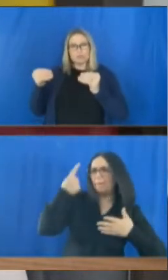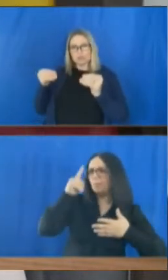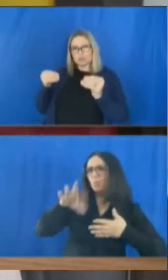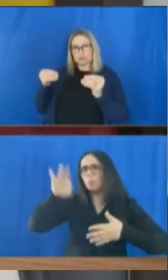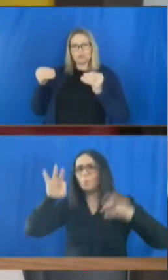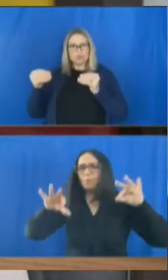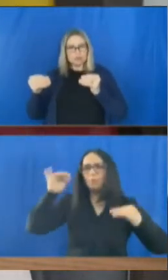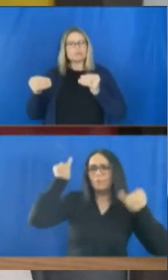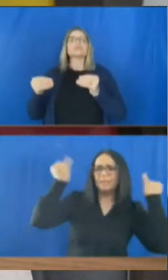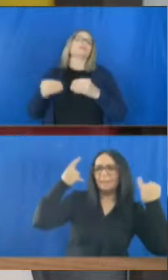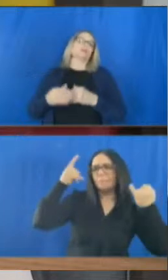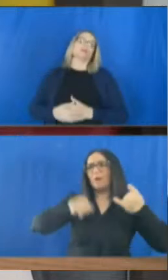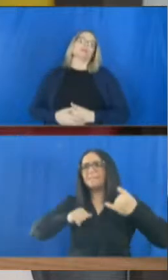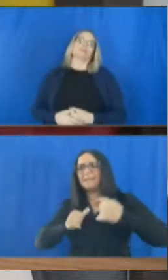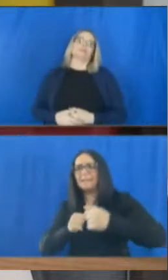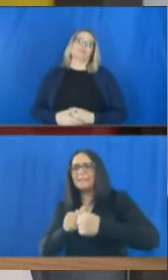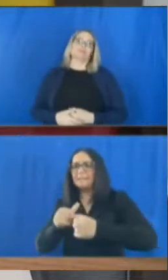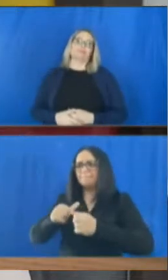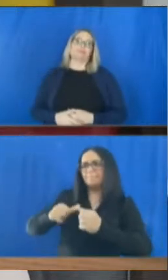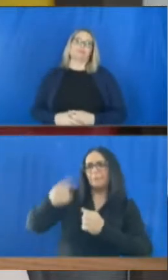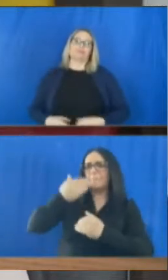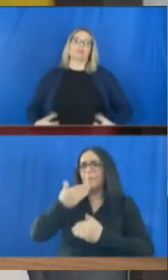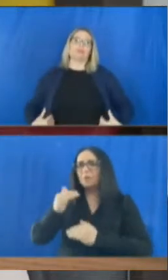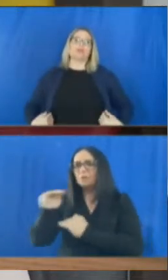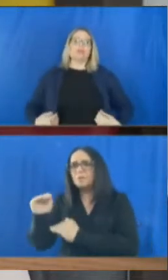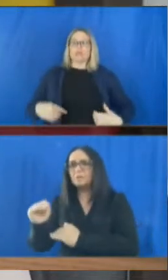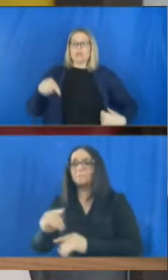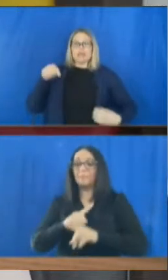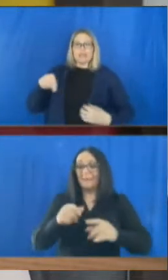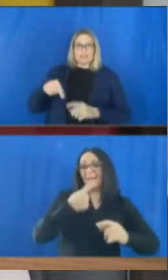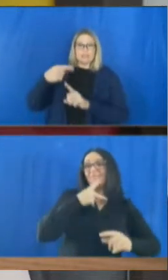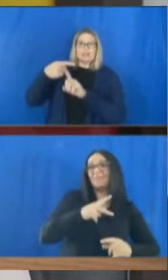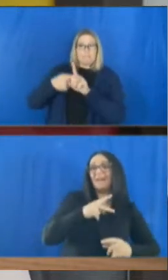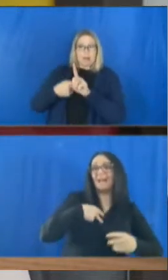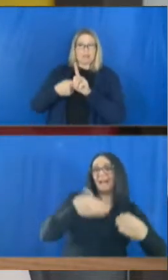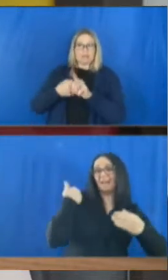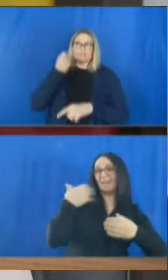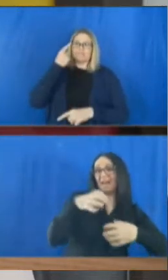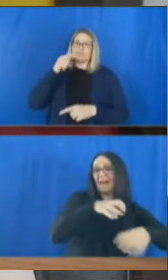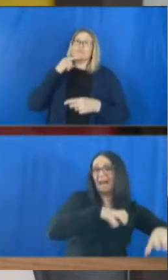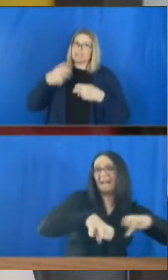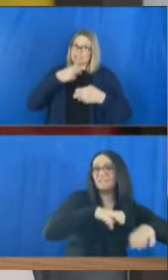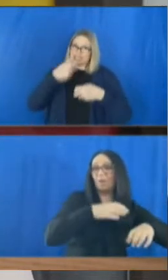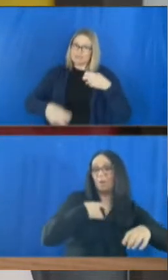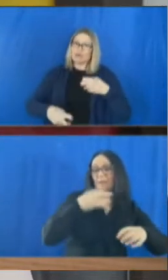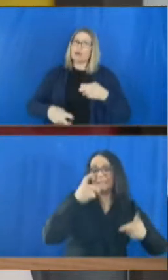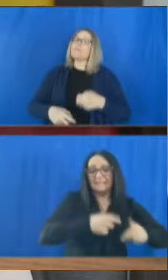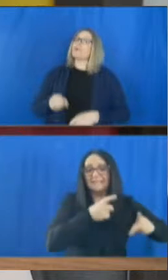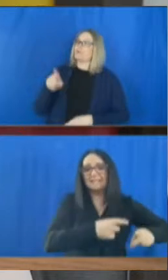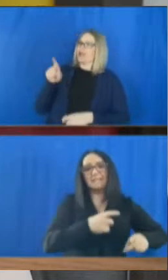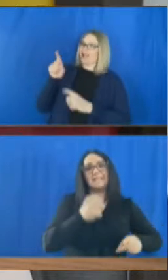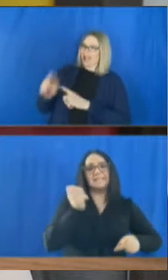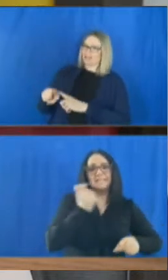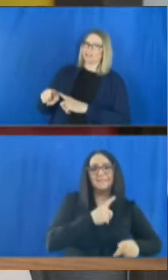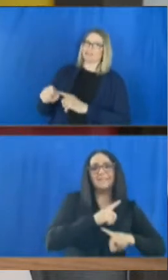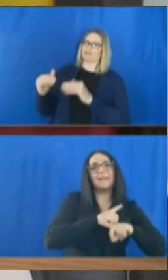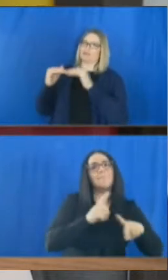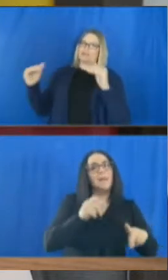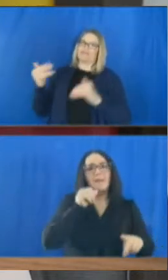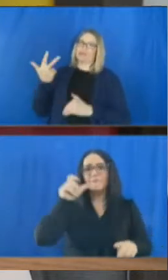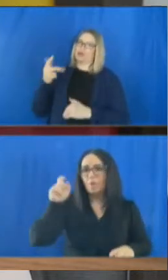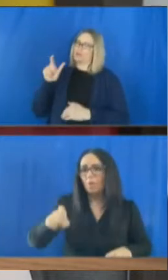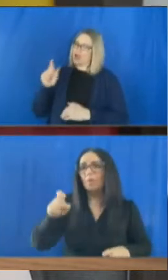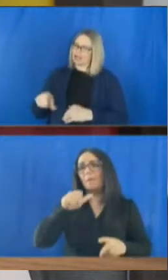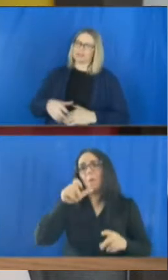been effective, not to end the pandemic and not to end this particular wave, but to limit its impact at